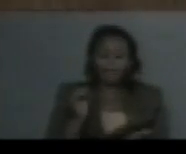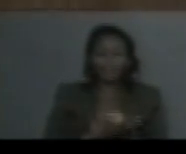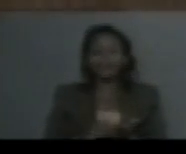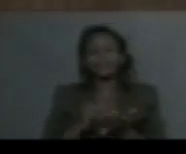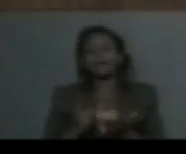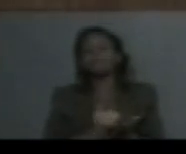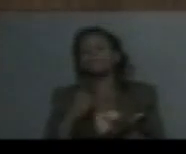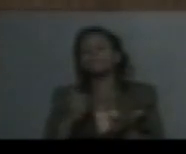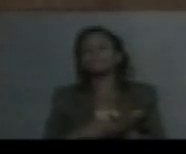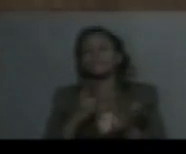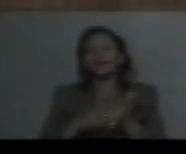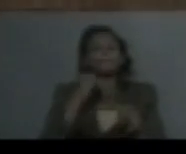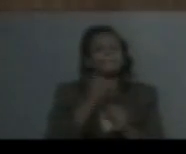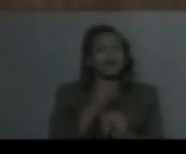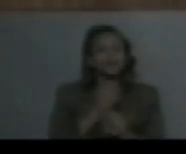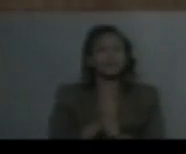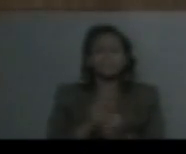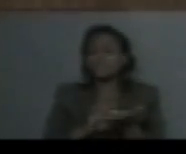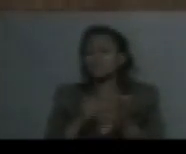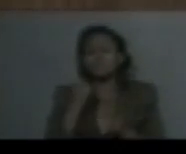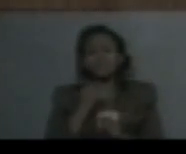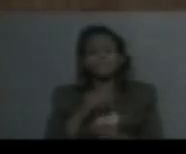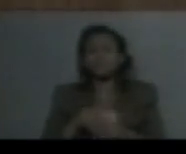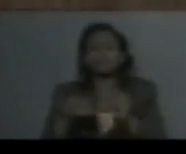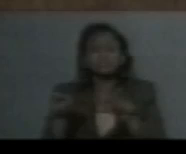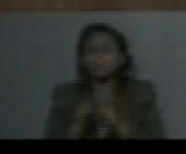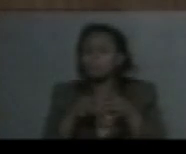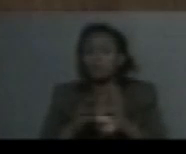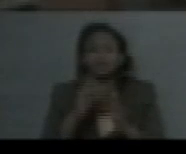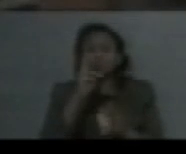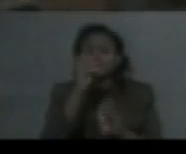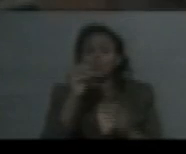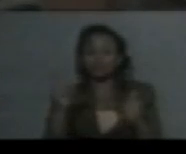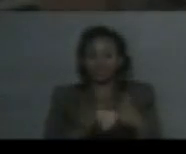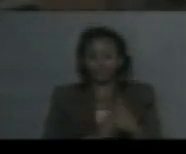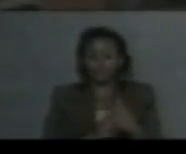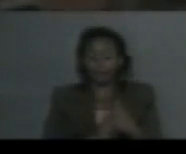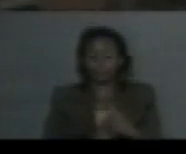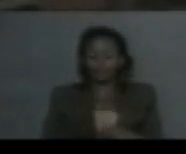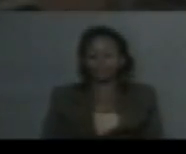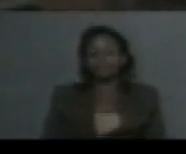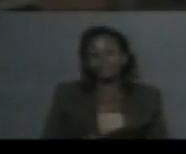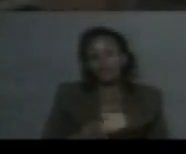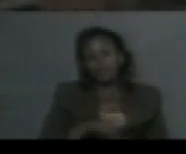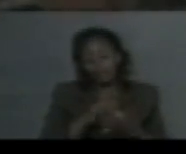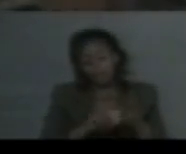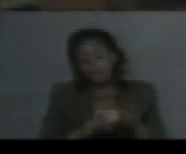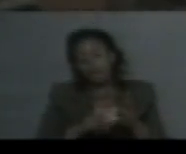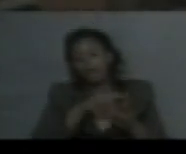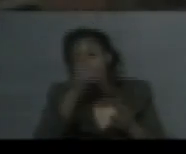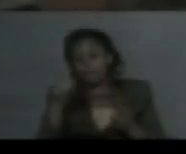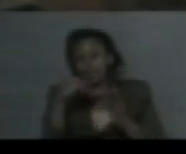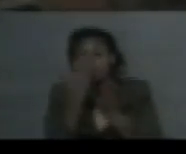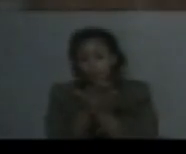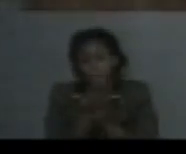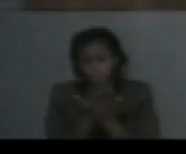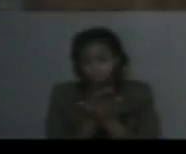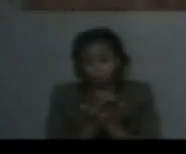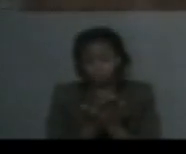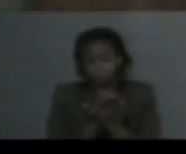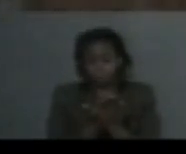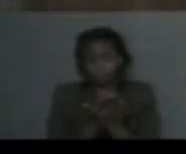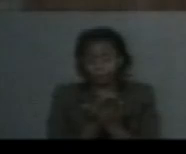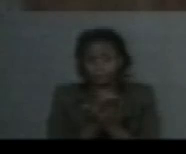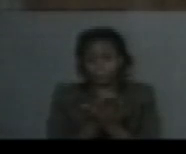We are back to 2007. Then, my lord, the other recommendation was